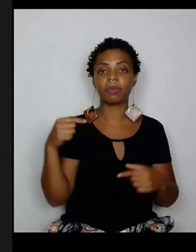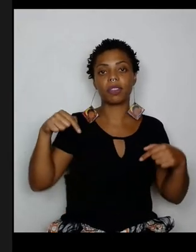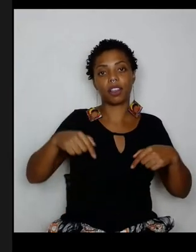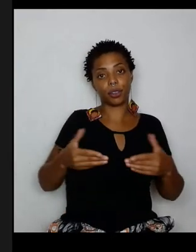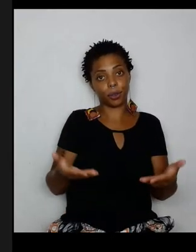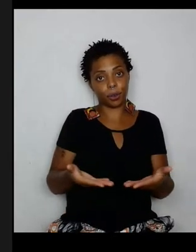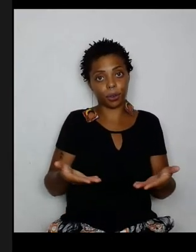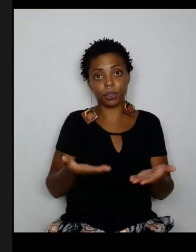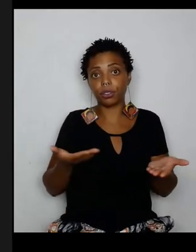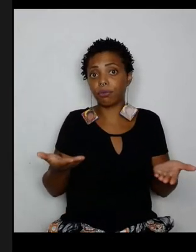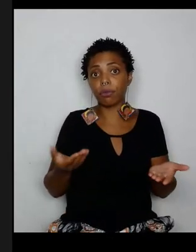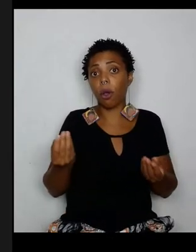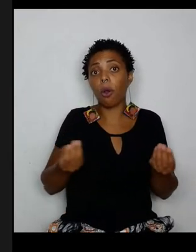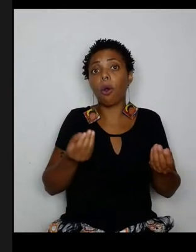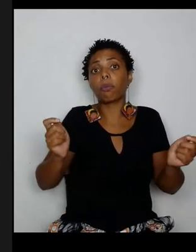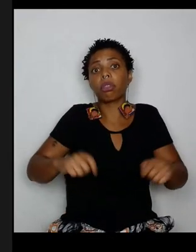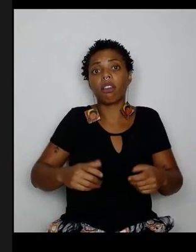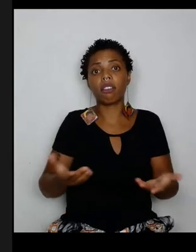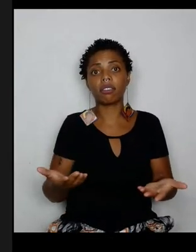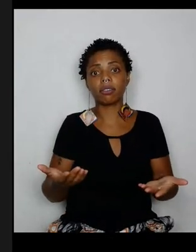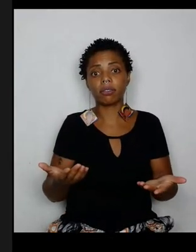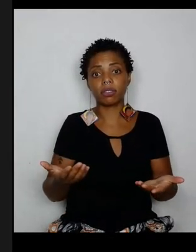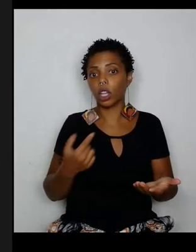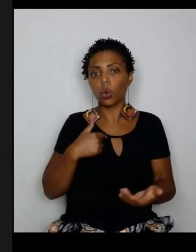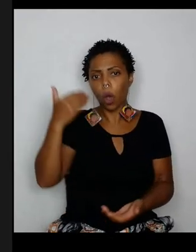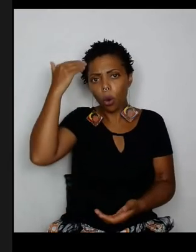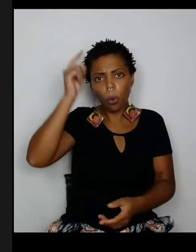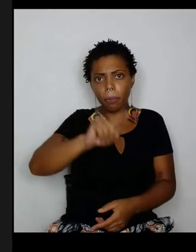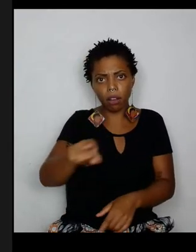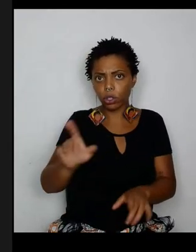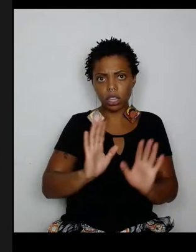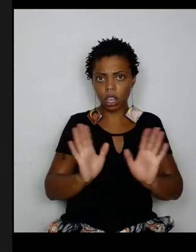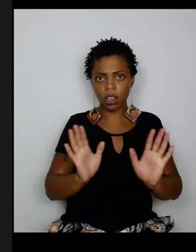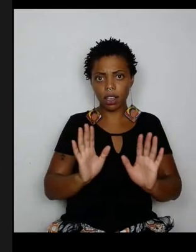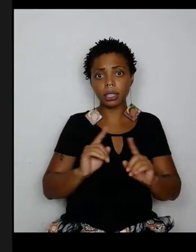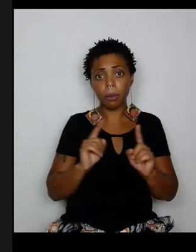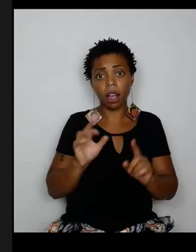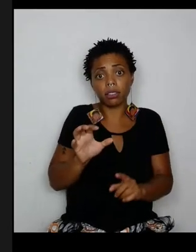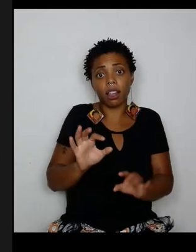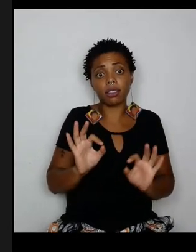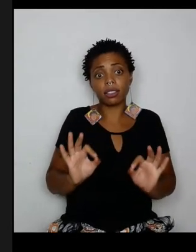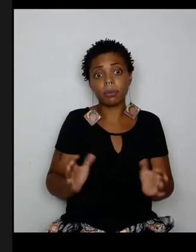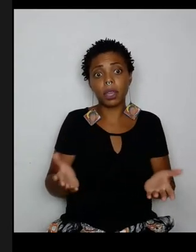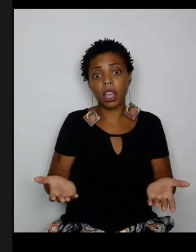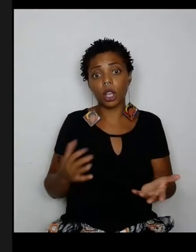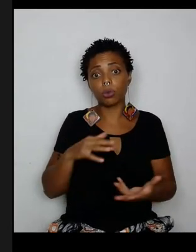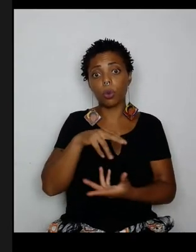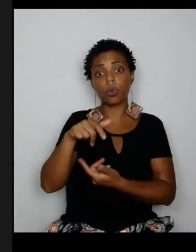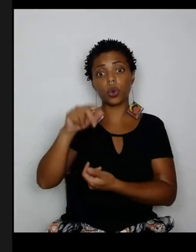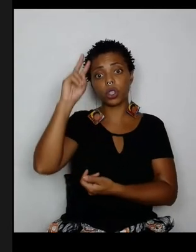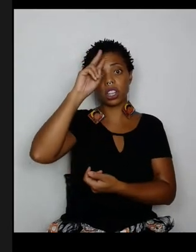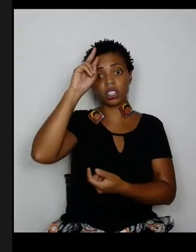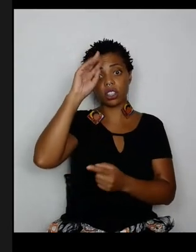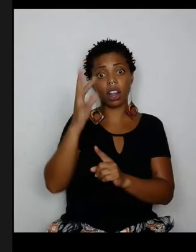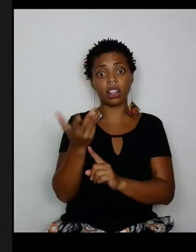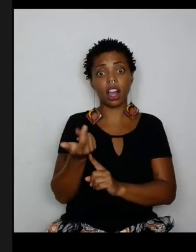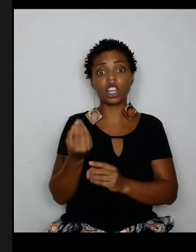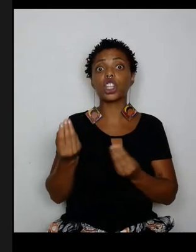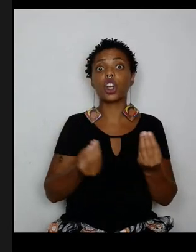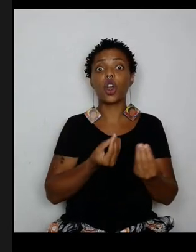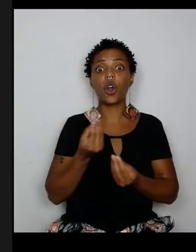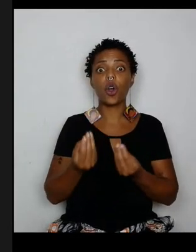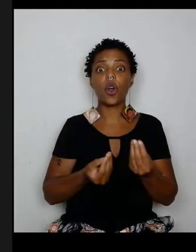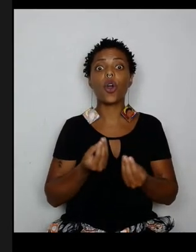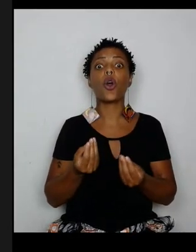i don't blame you i'm just saying this is what this is what the world of art history is so how are you going to manage that is what i want to know in sao